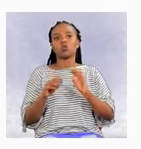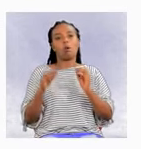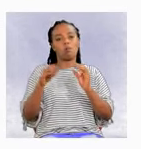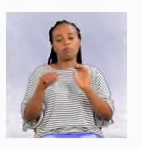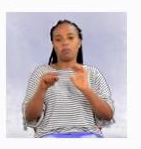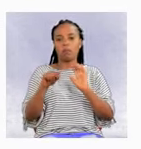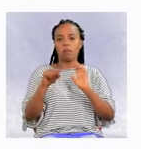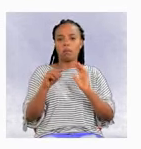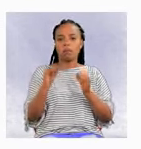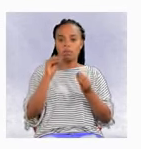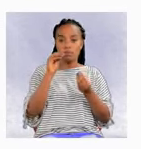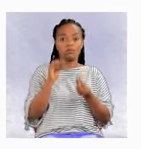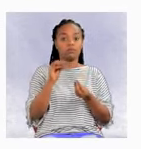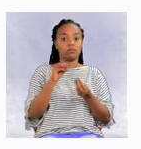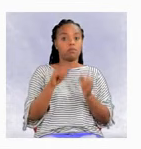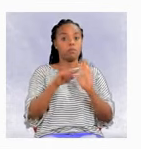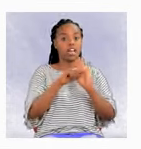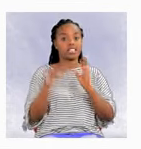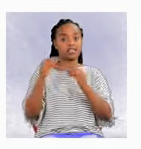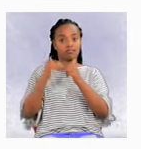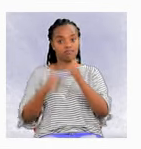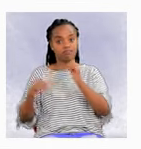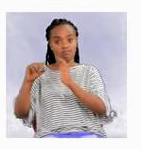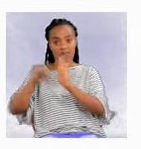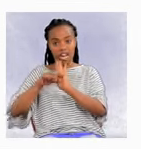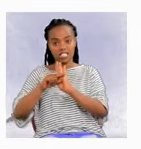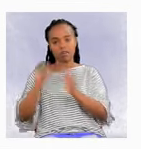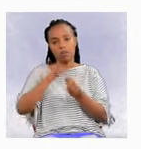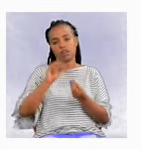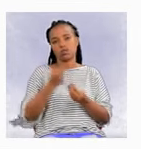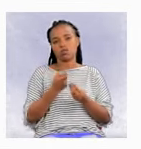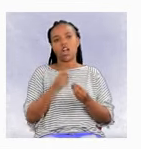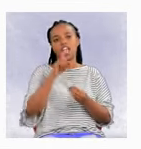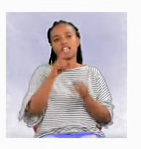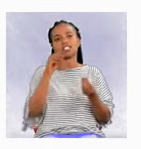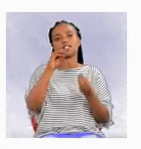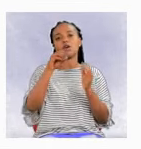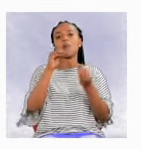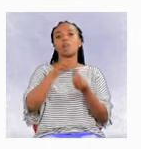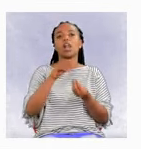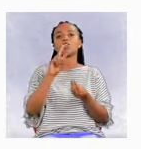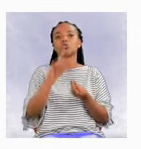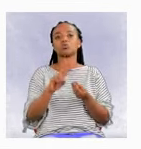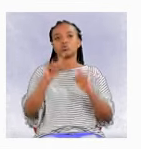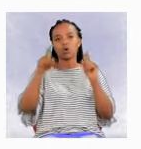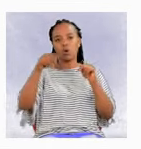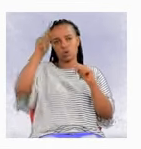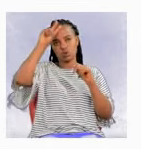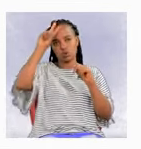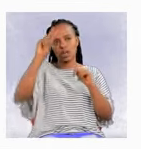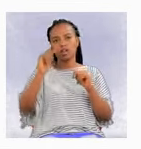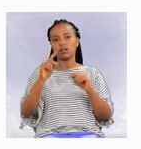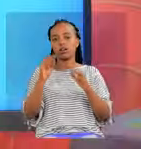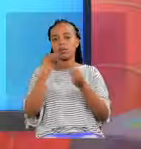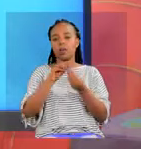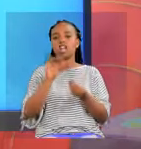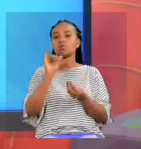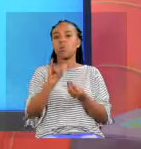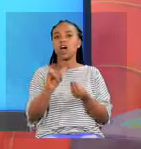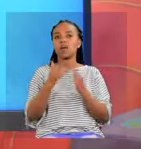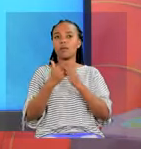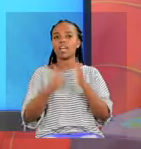2 the whole squared plus here y minus k, k is the coordinate